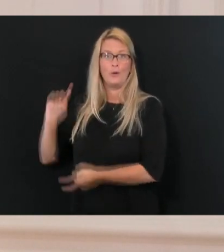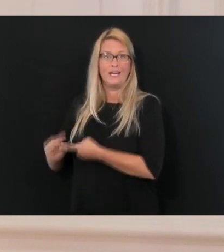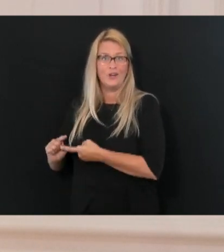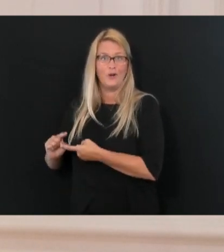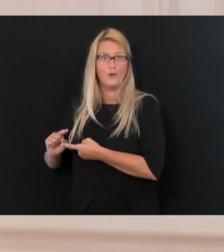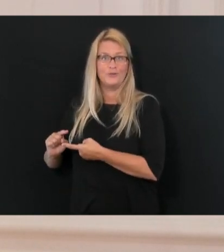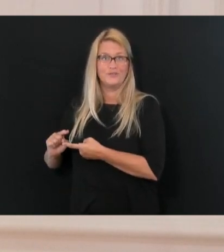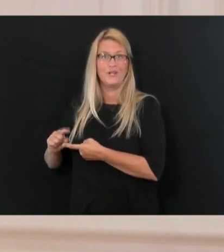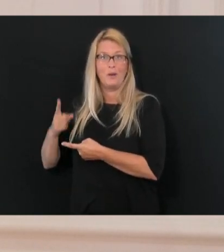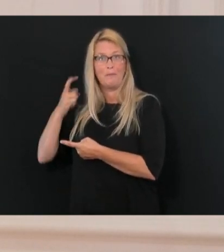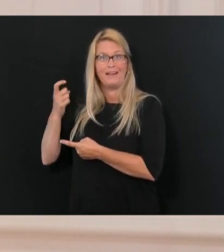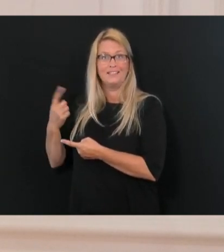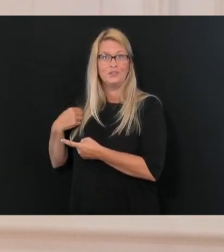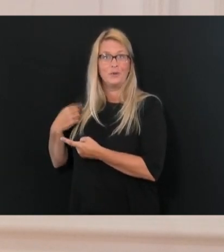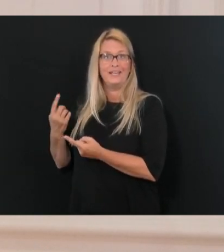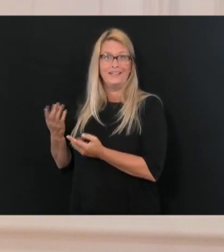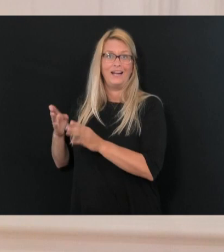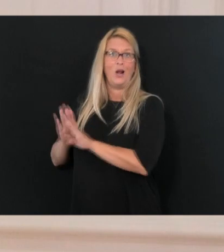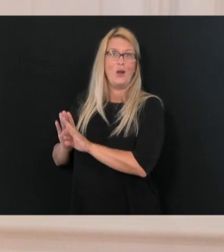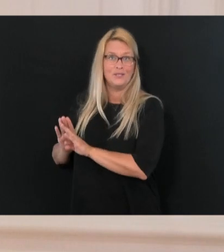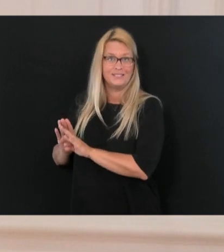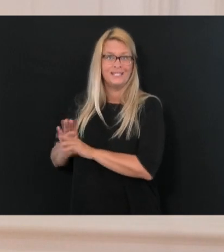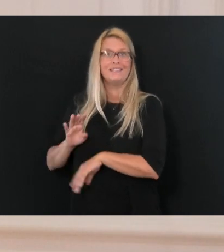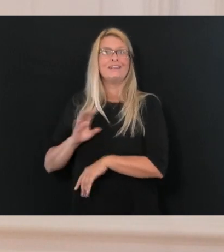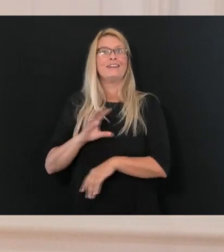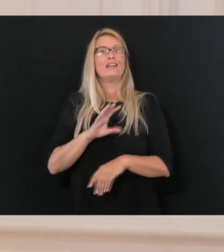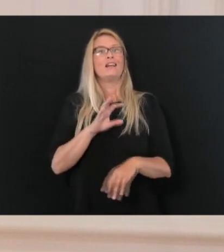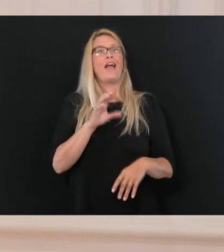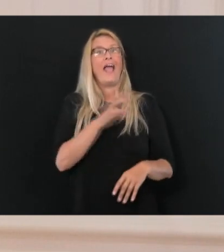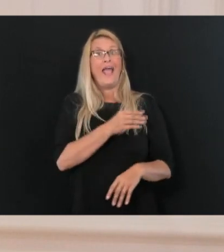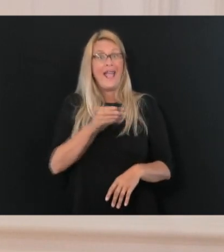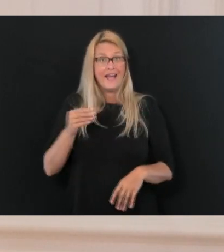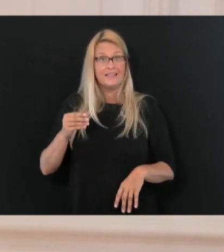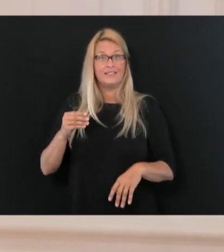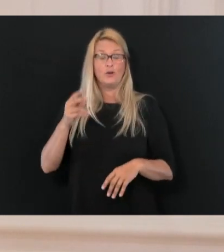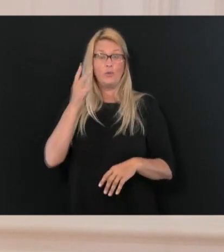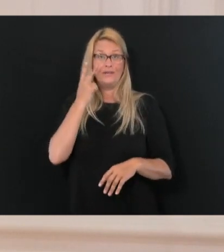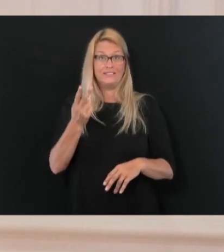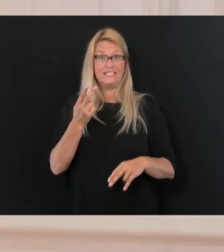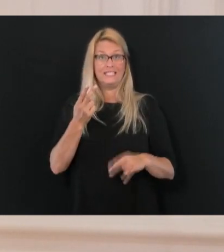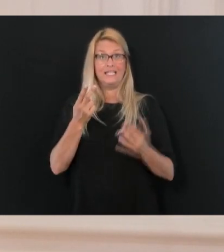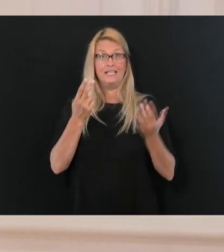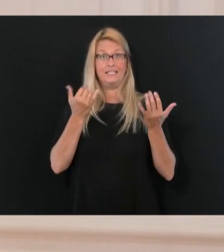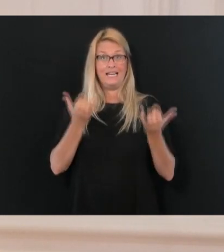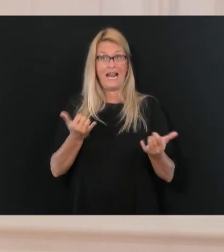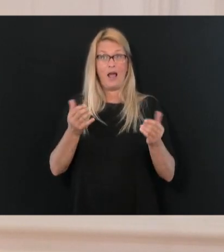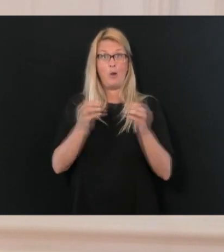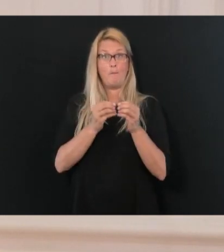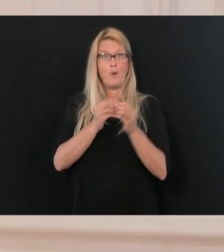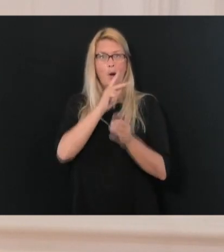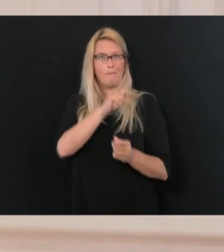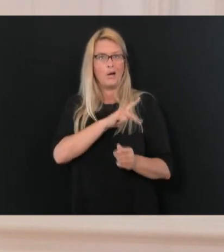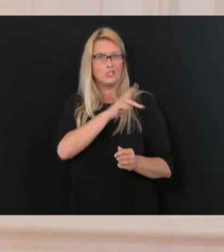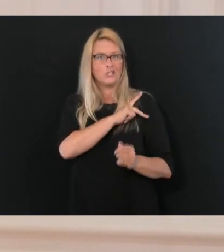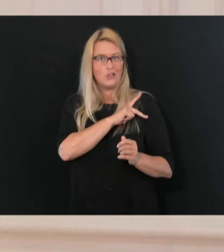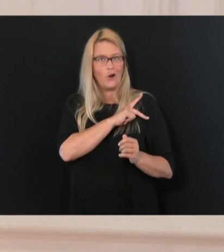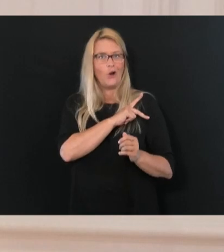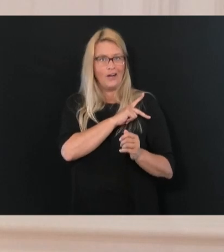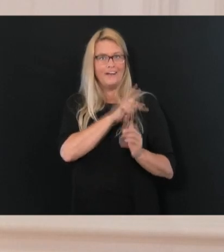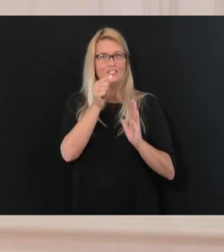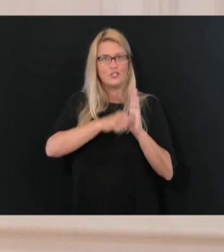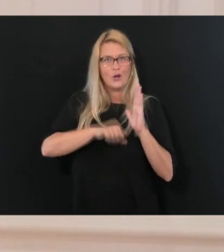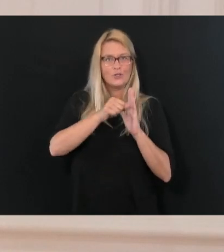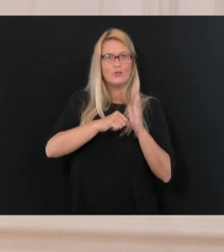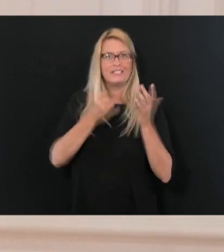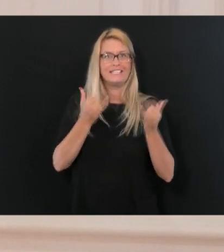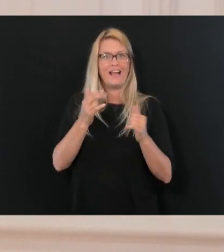that we opened up for surge. And also, as we have increased the elective procedures in the hospitals, so our hospitals